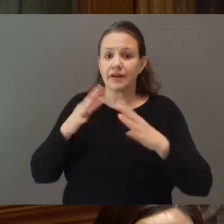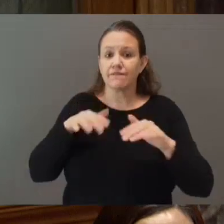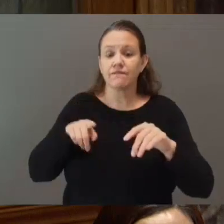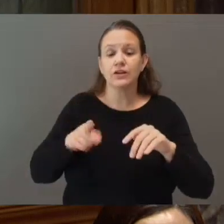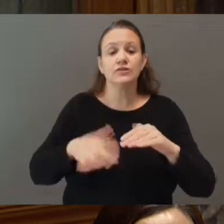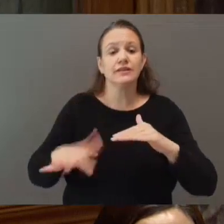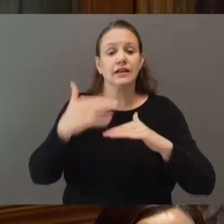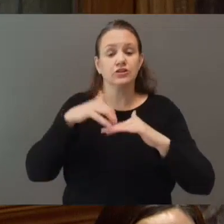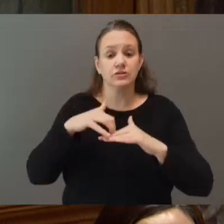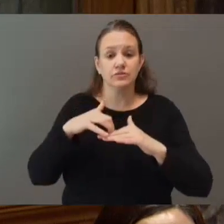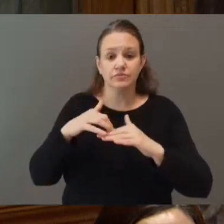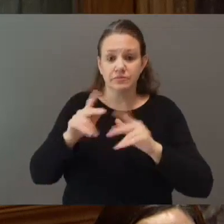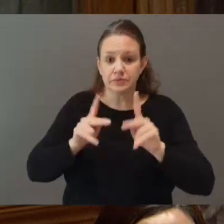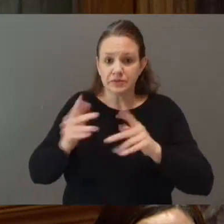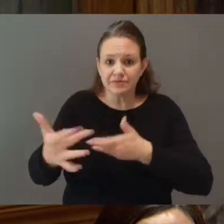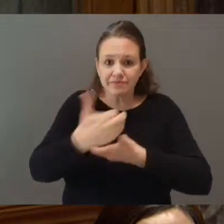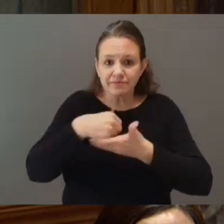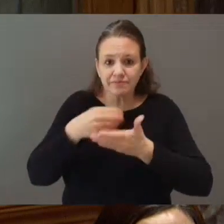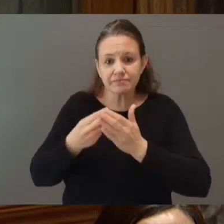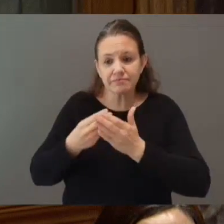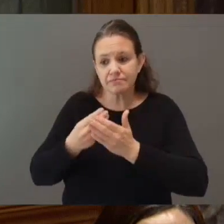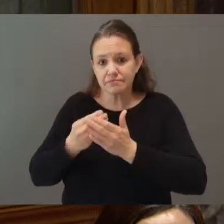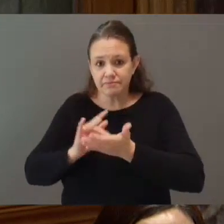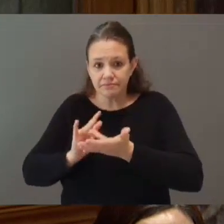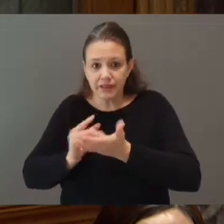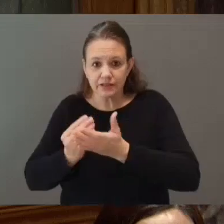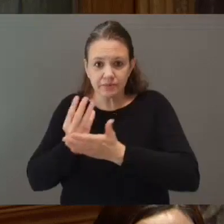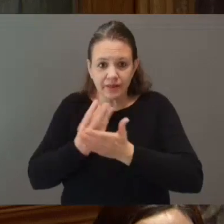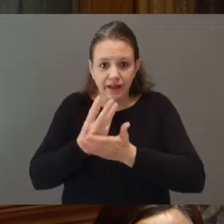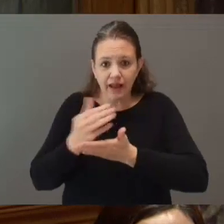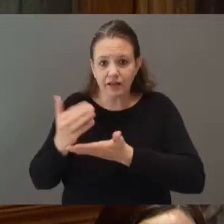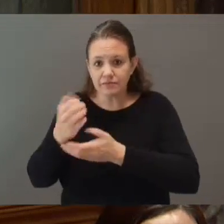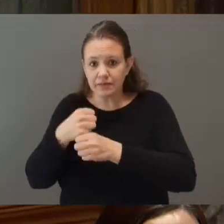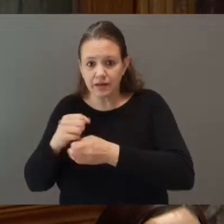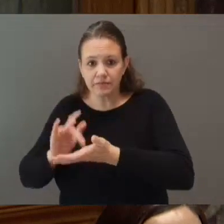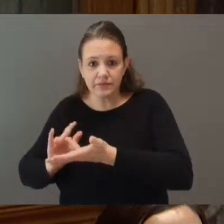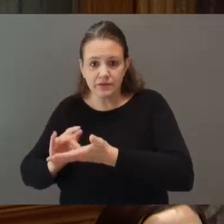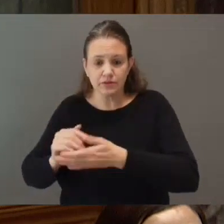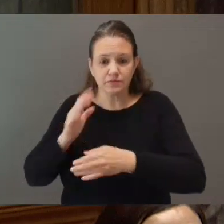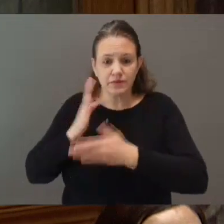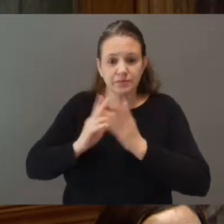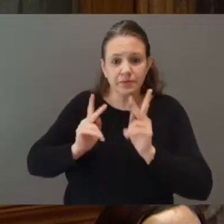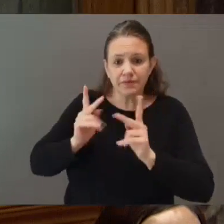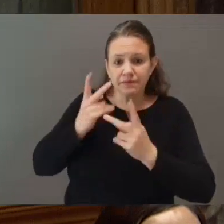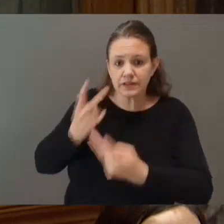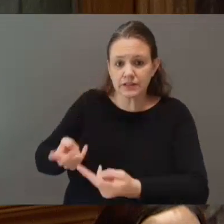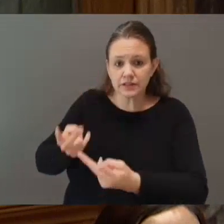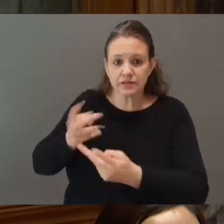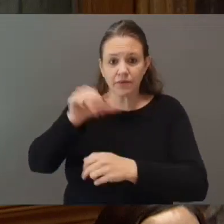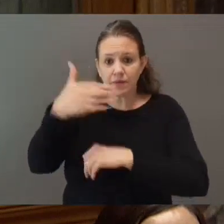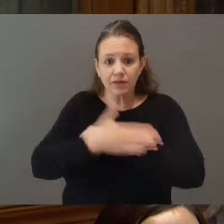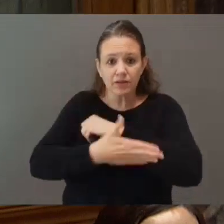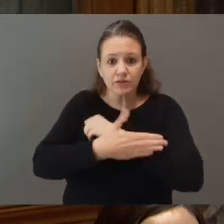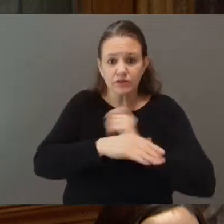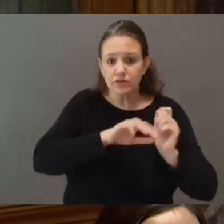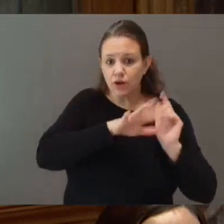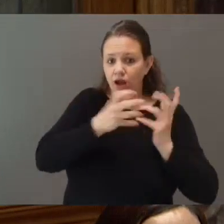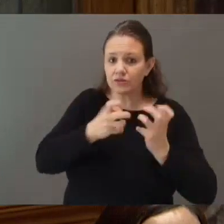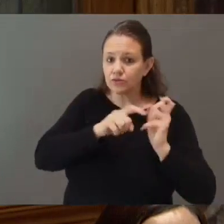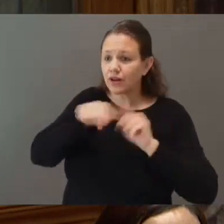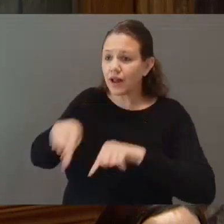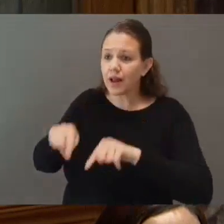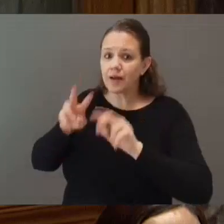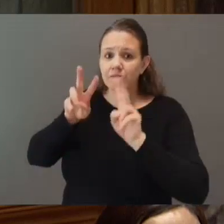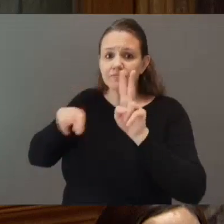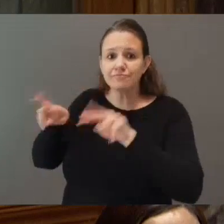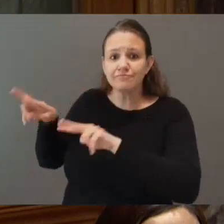They're a major draw for tourists who come from all over the world to marvel at these towering trees and their magnificence. But decades of industrial logging have